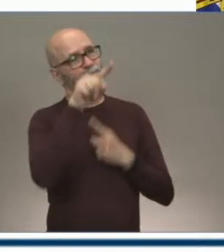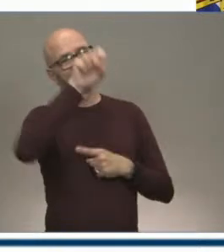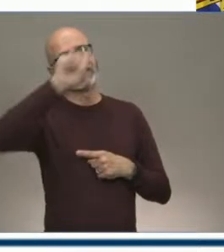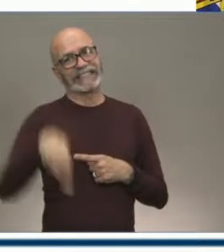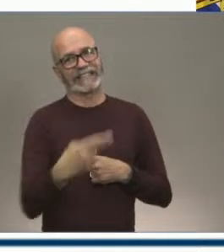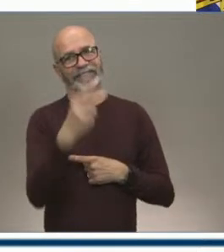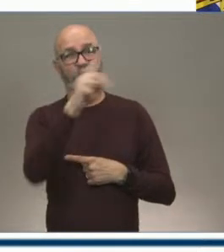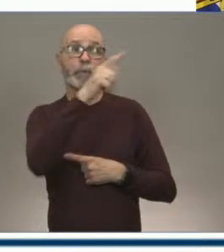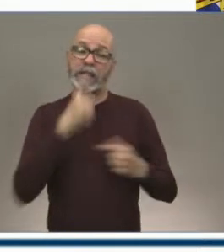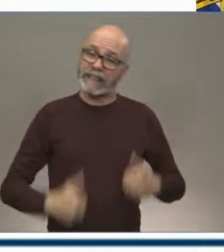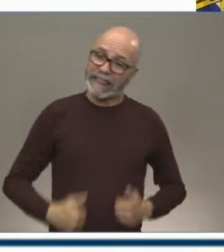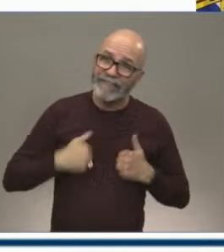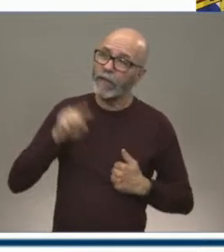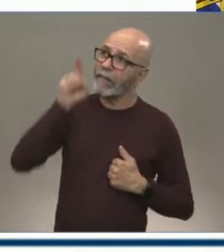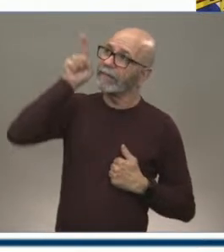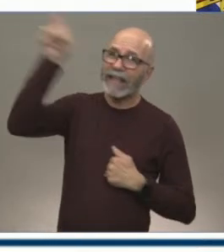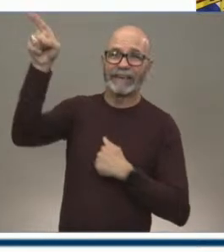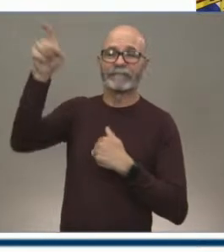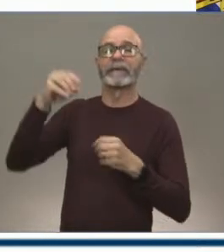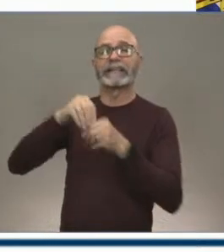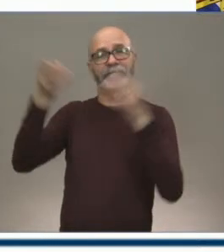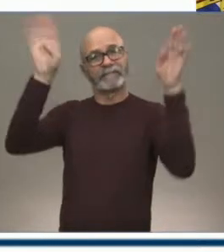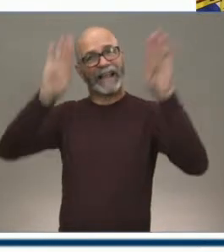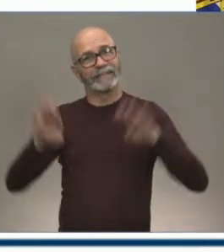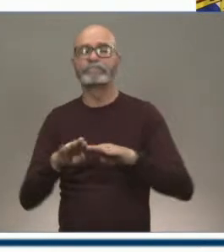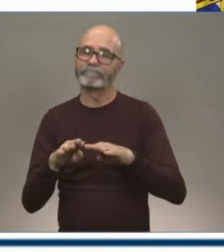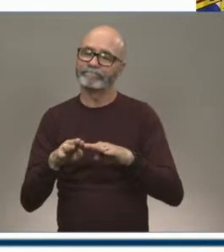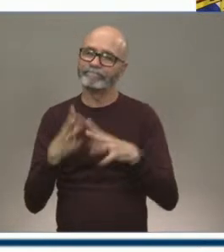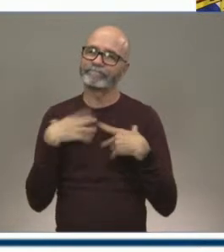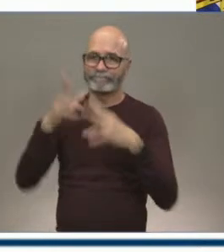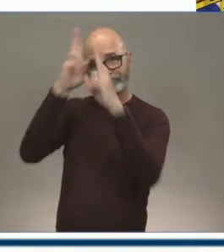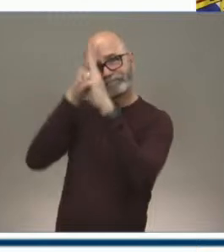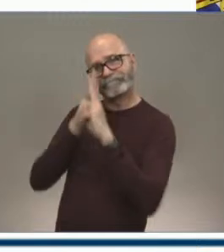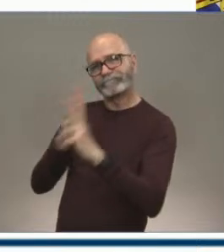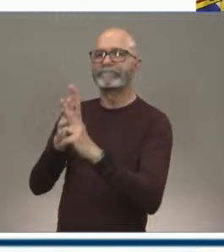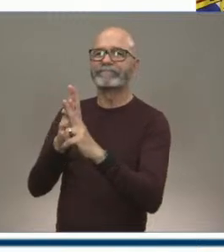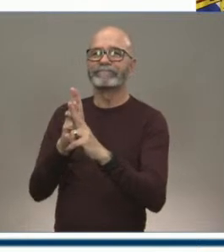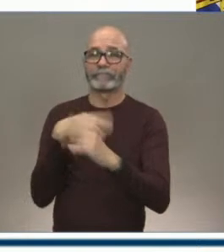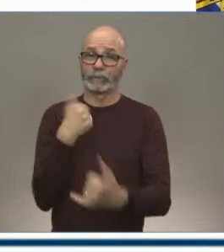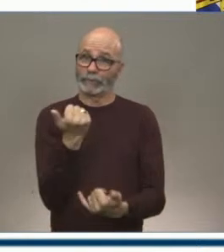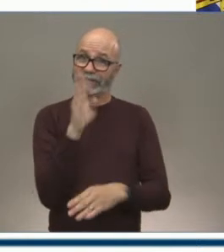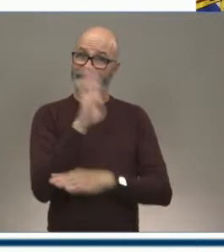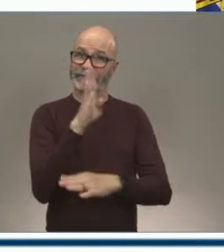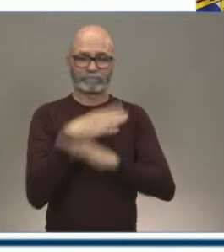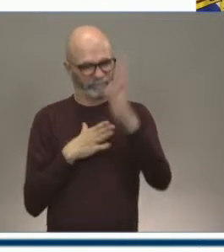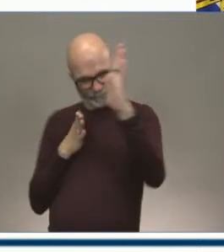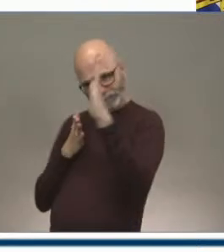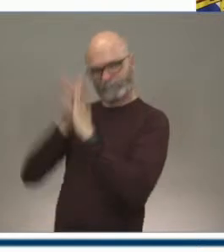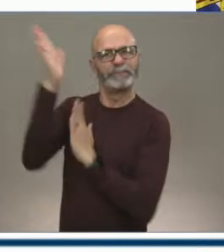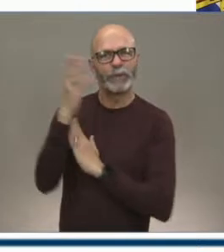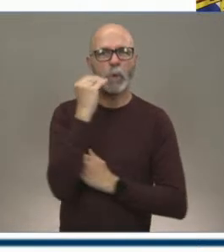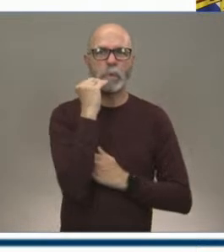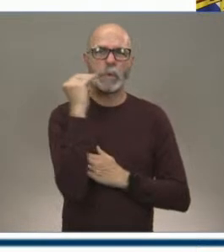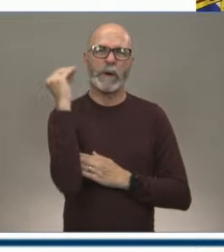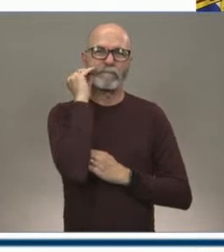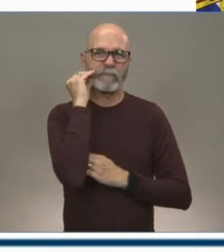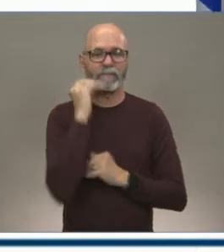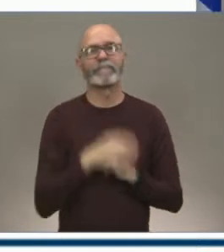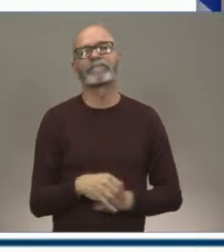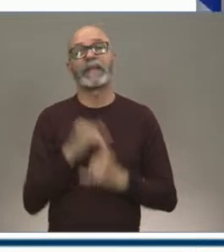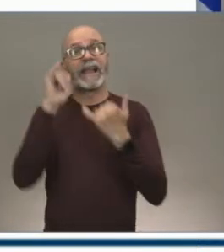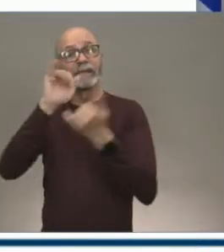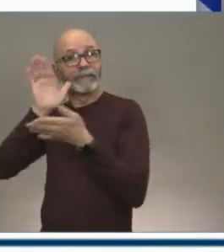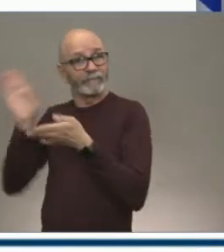you're too kind. I'm looking forward to heading back home this afternoon. But now to get on with the numbers of today, we have 2 new cases